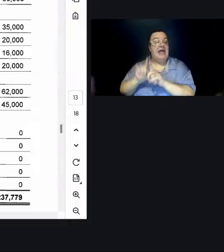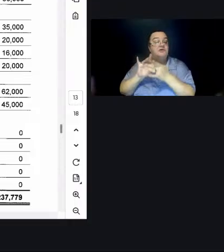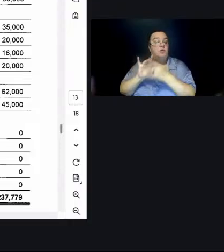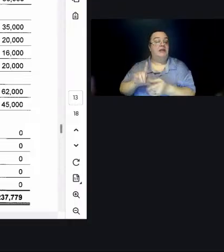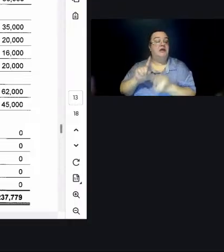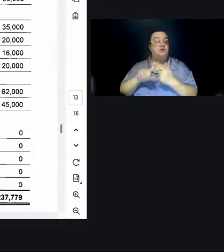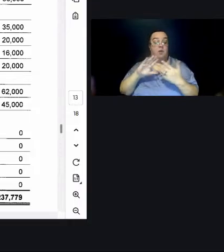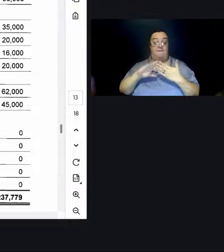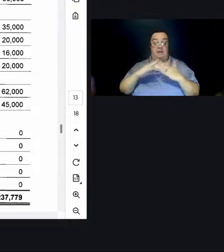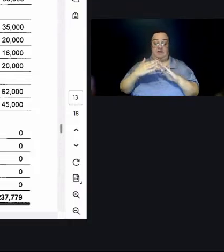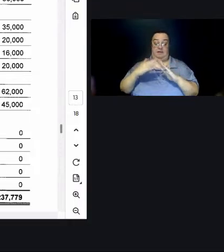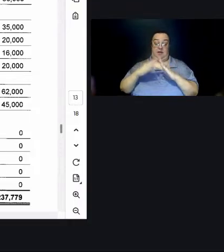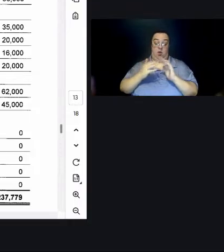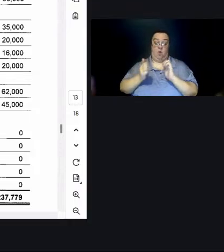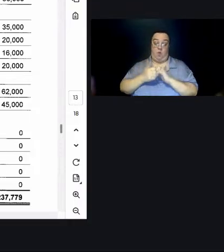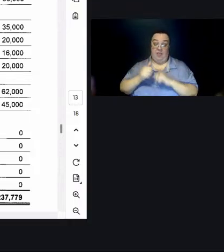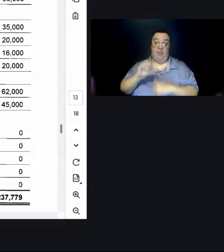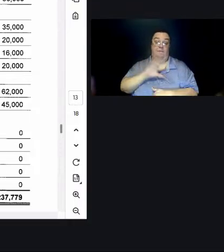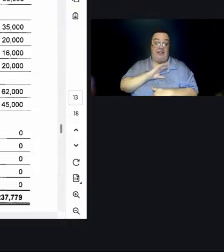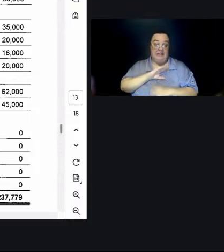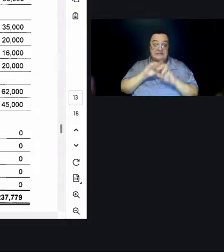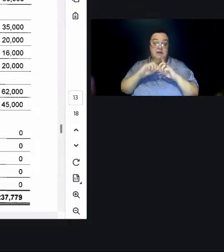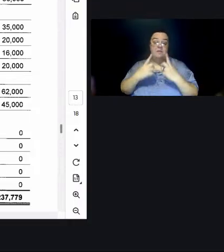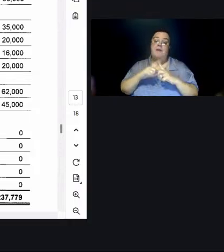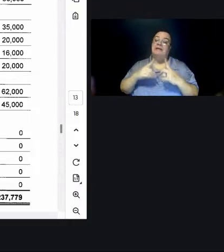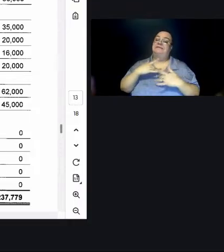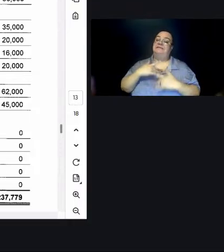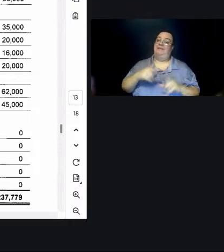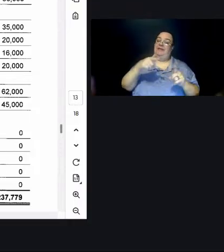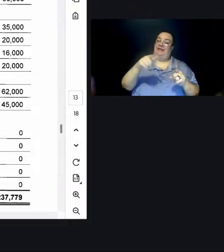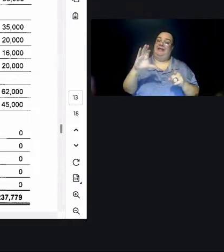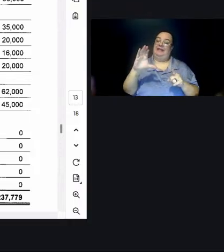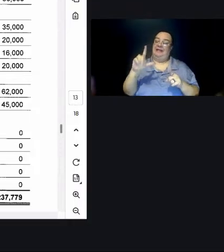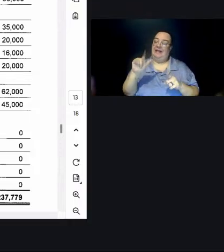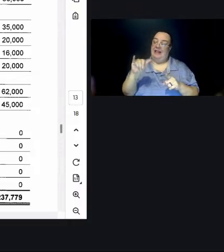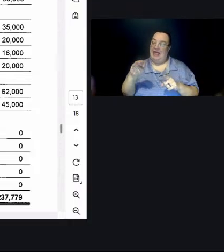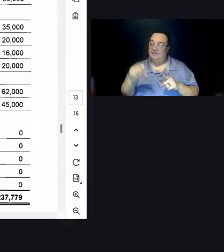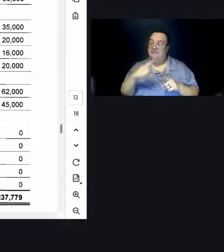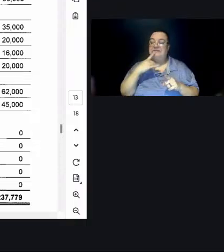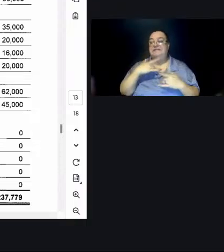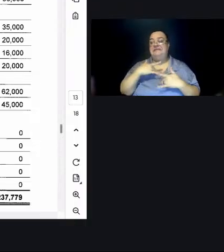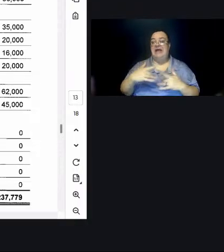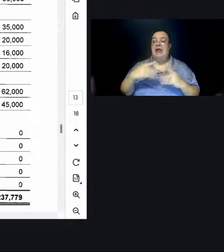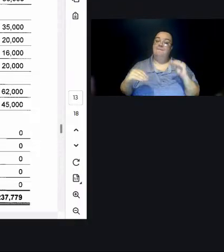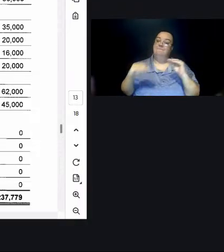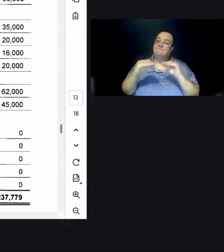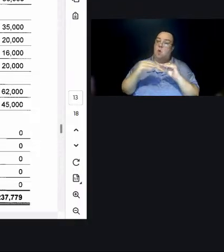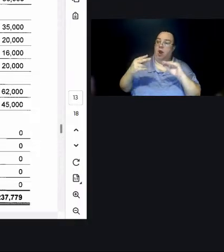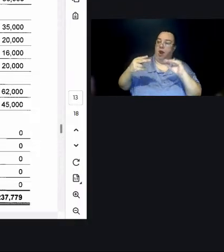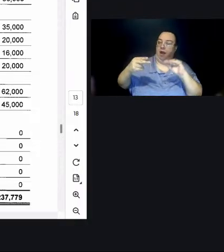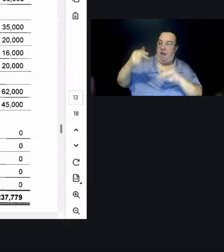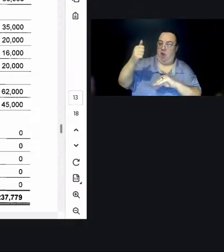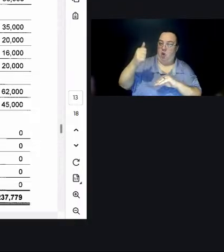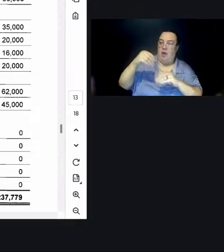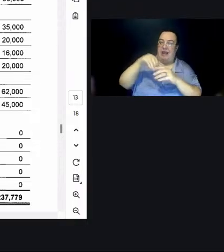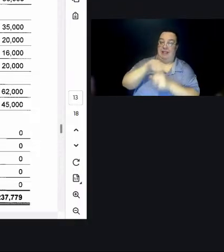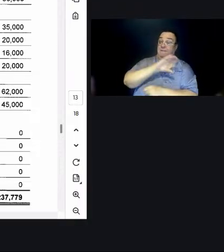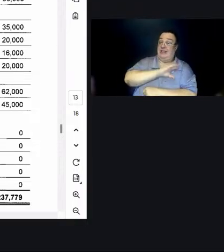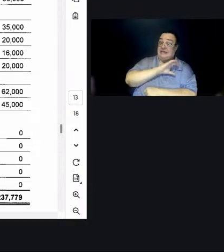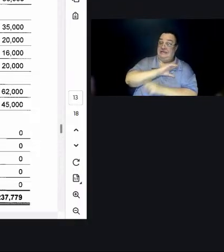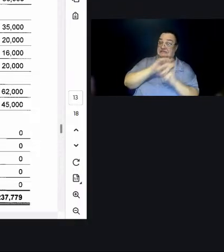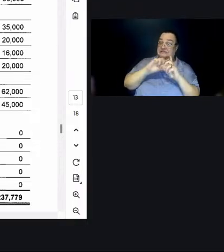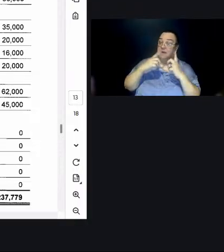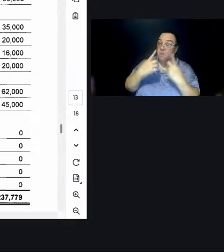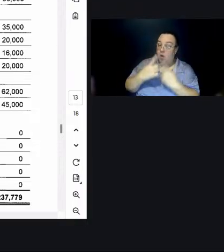police department. But typically, these claims are generally more higher in a police department, especially